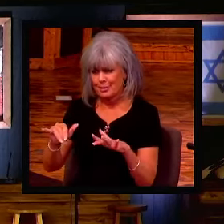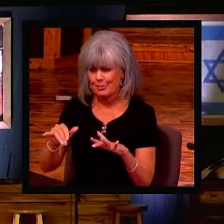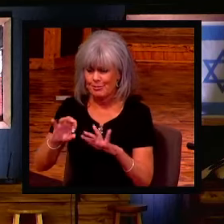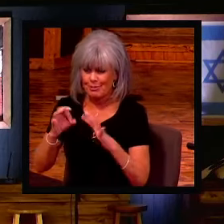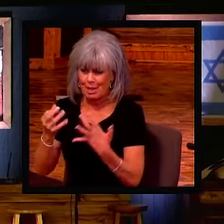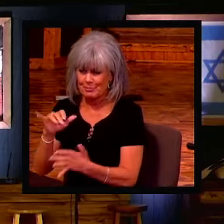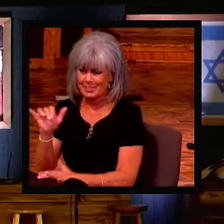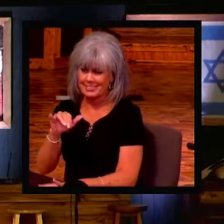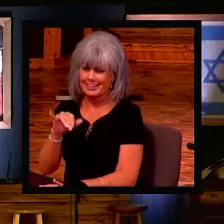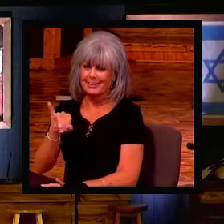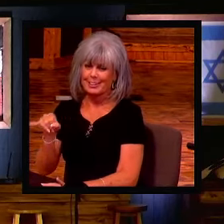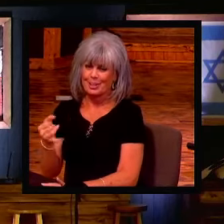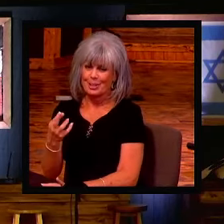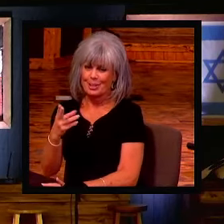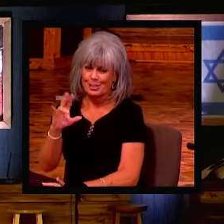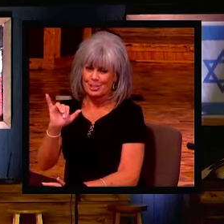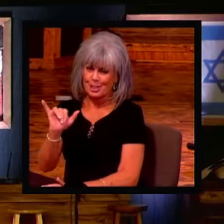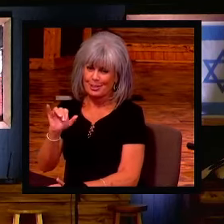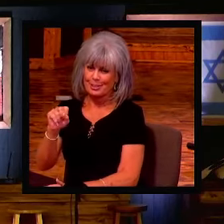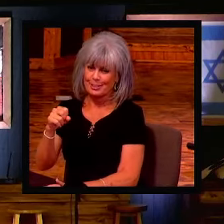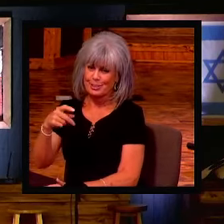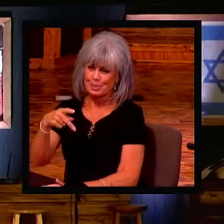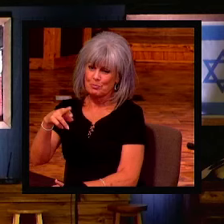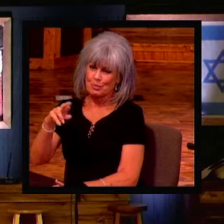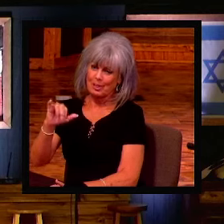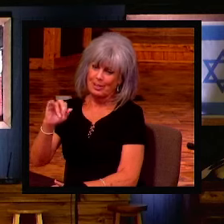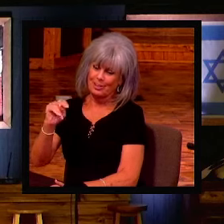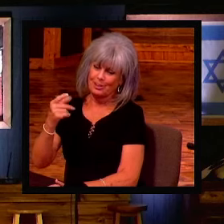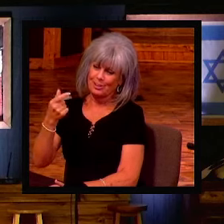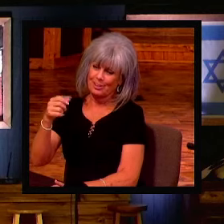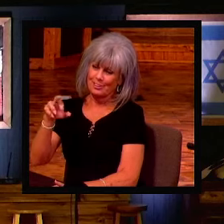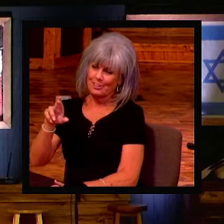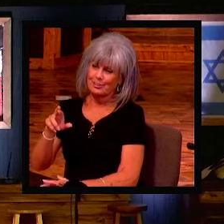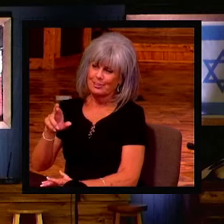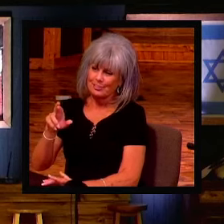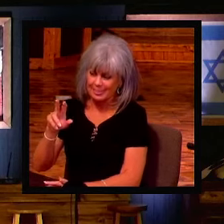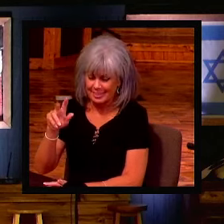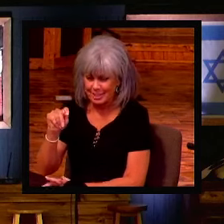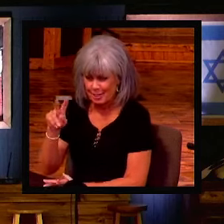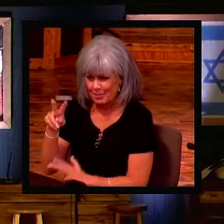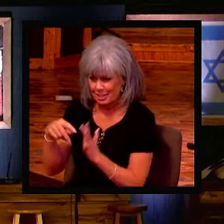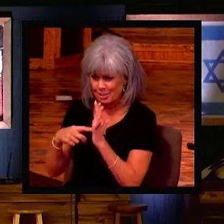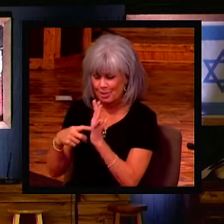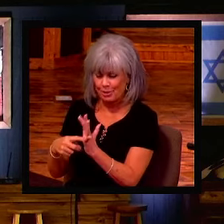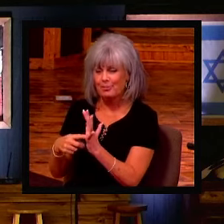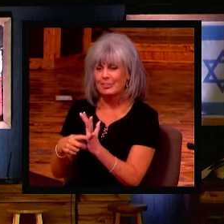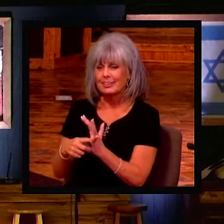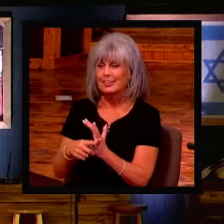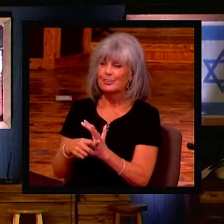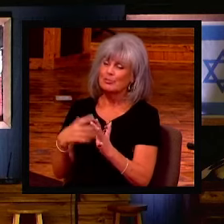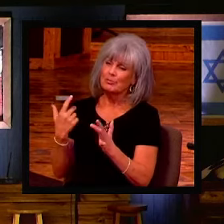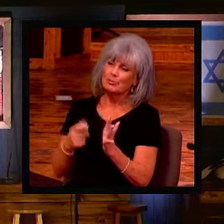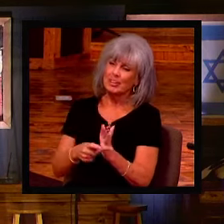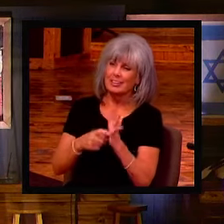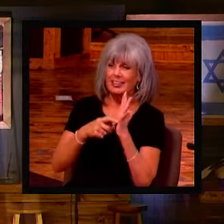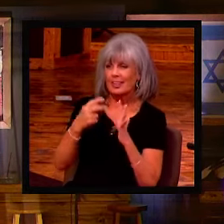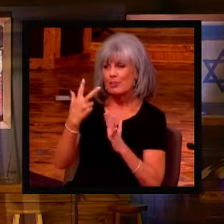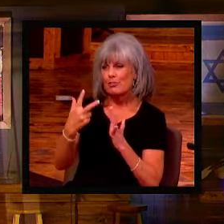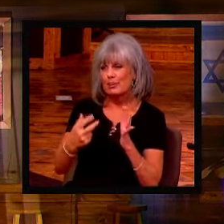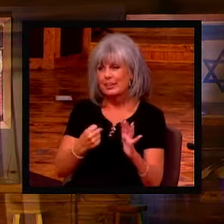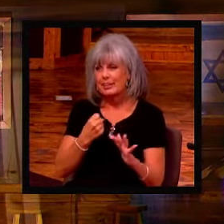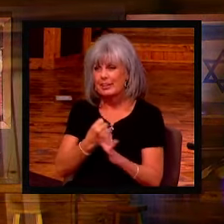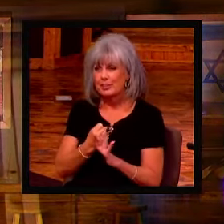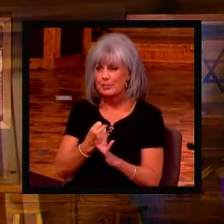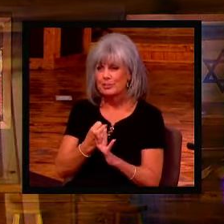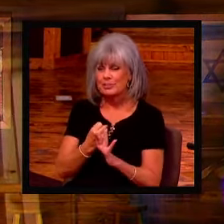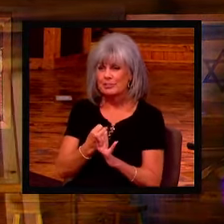house. And so we want God to give everybody wisdom on how to do this. It took like 3 years for us to completely stop celebrating